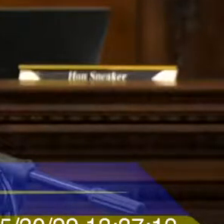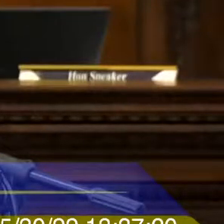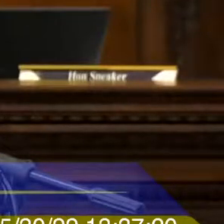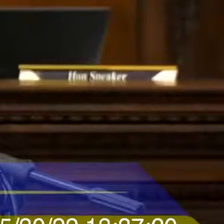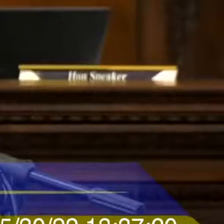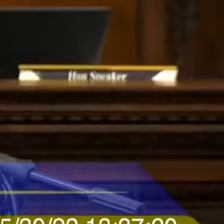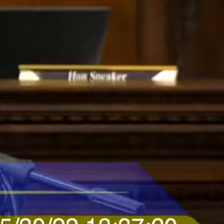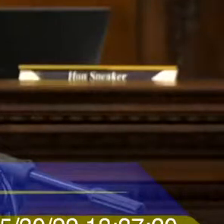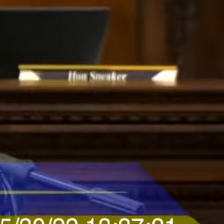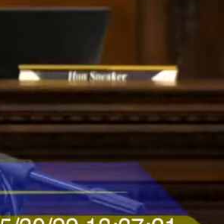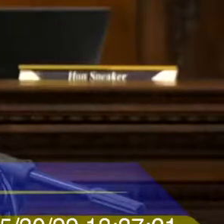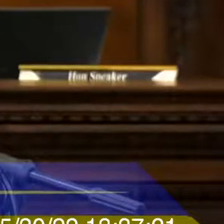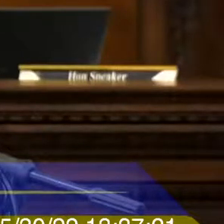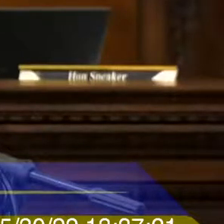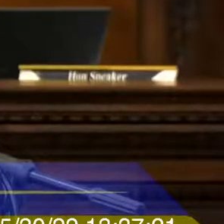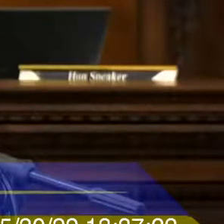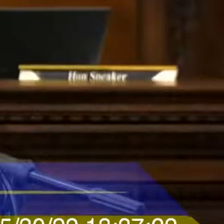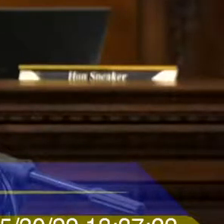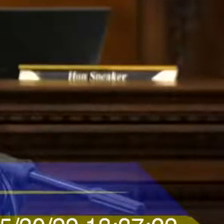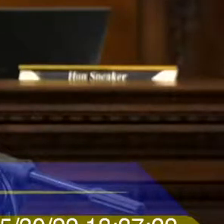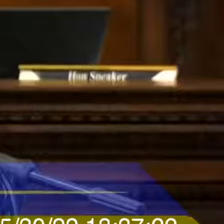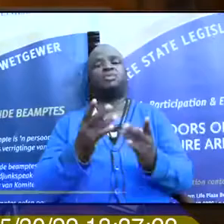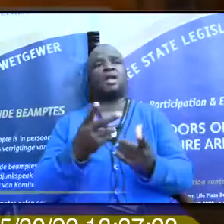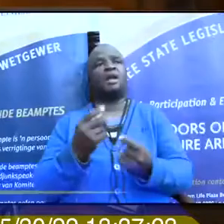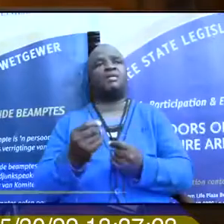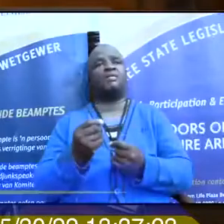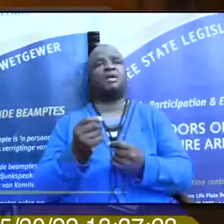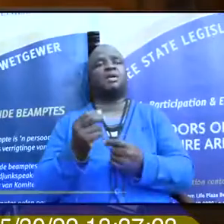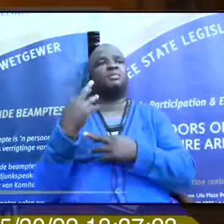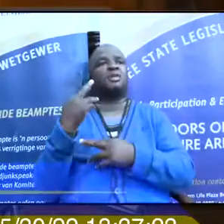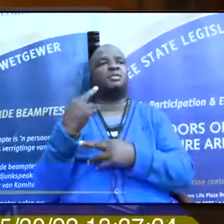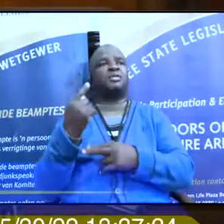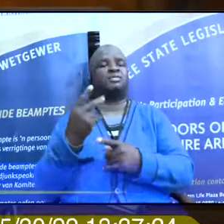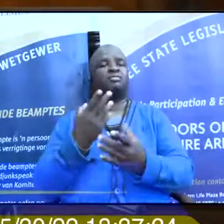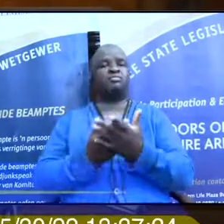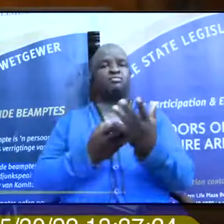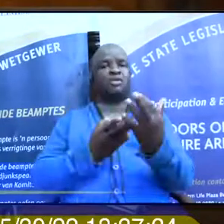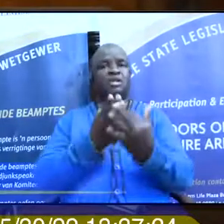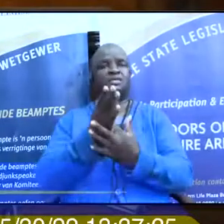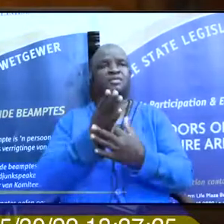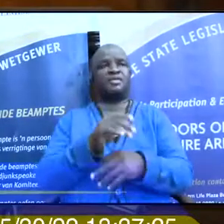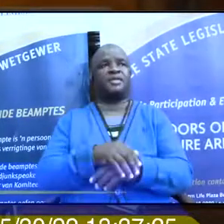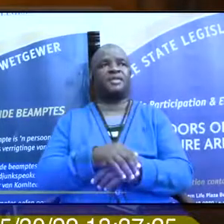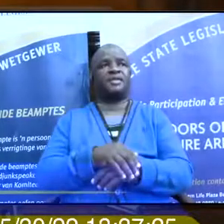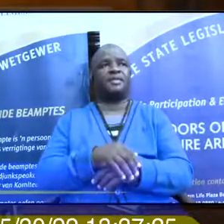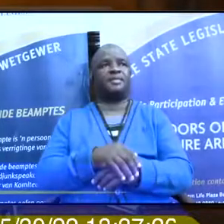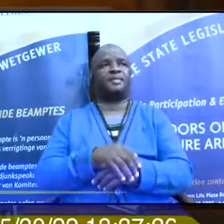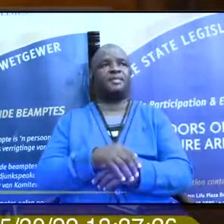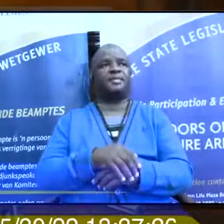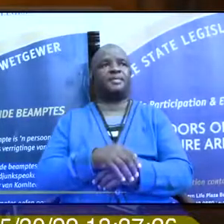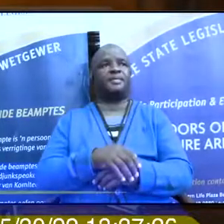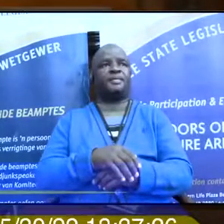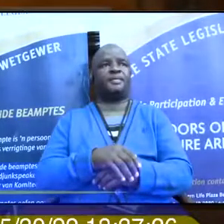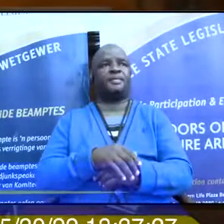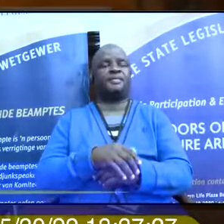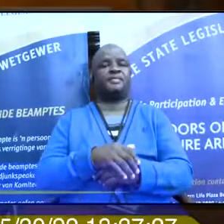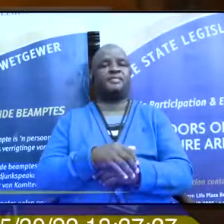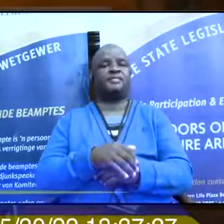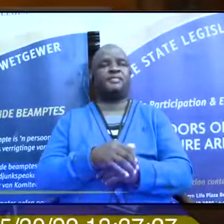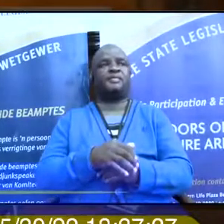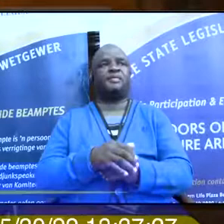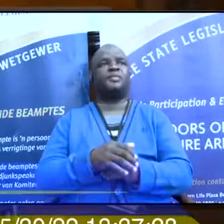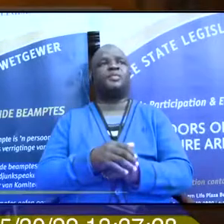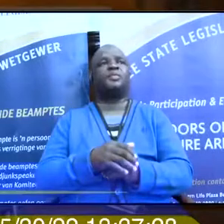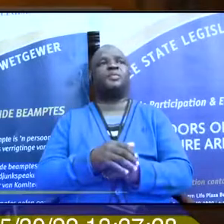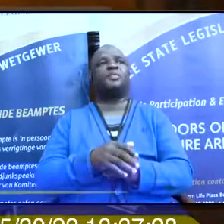the caring government has a responsibility to intervene in that in that particular space